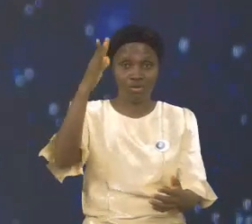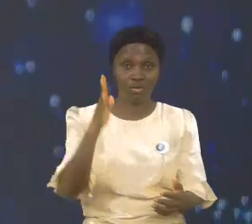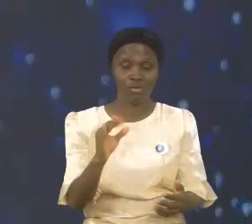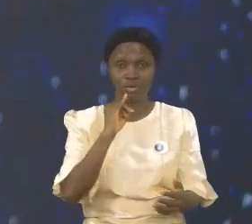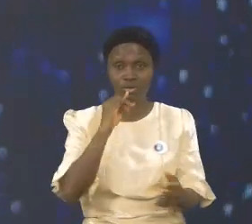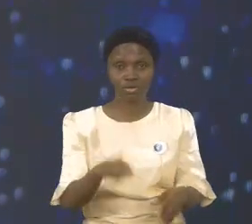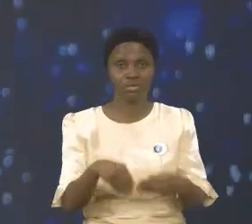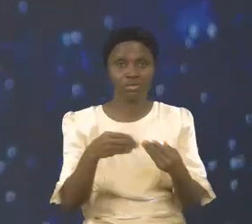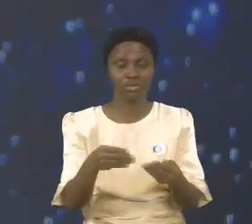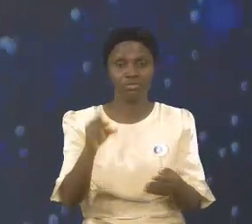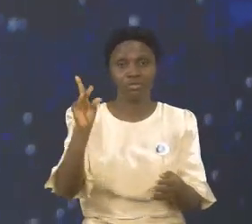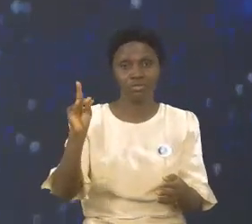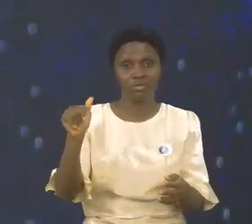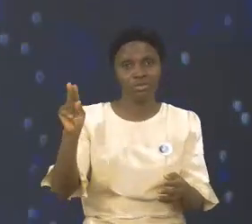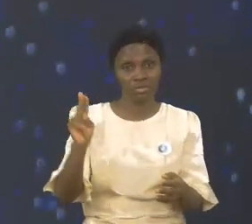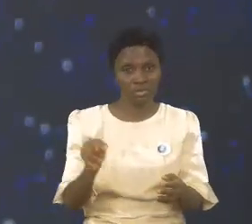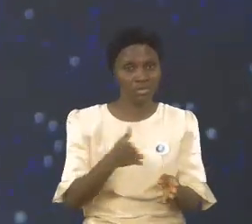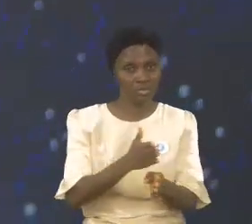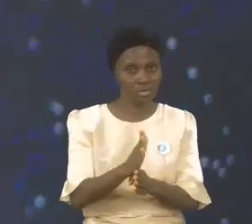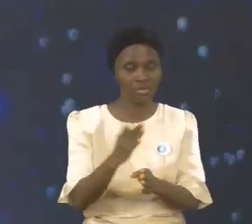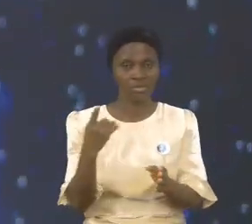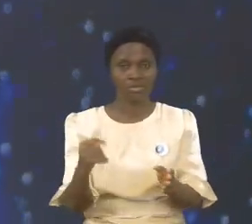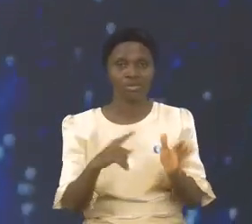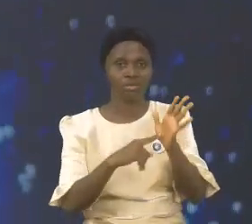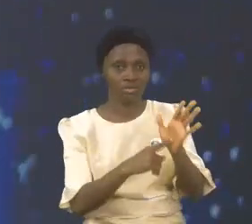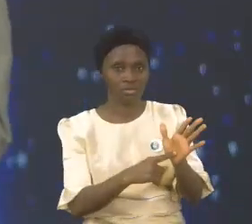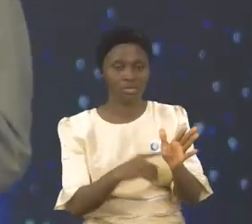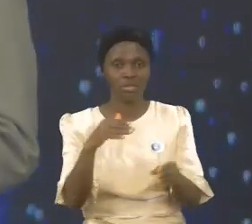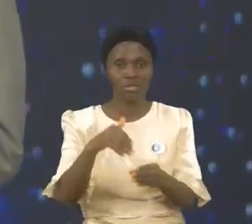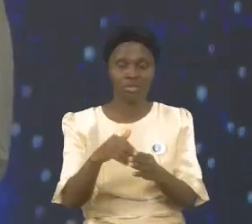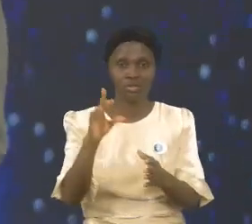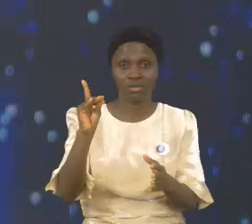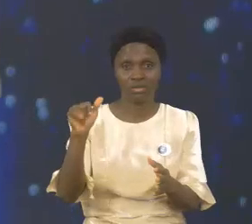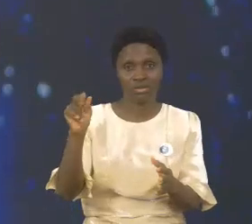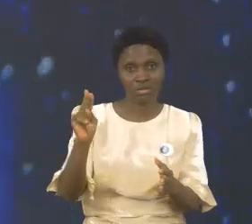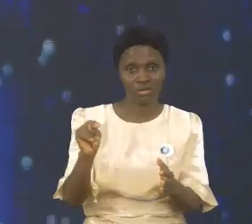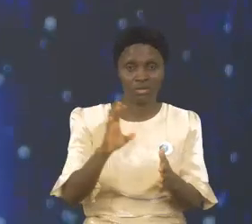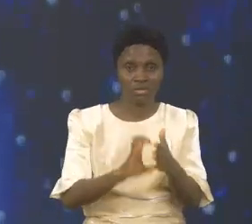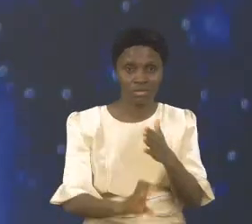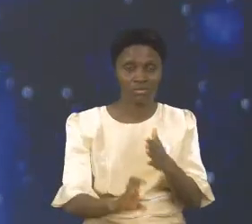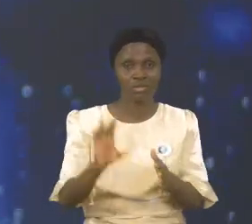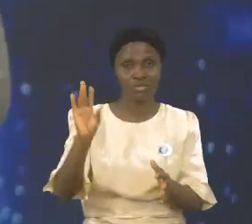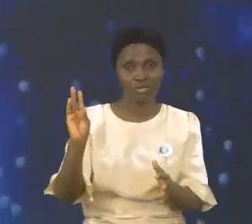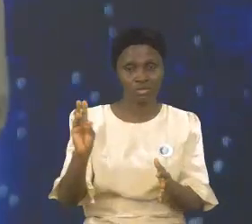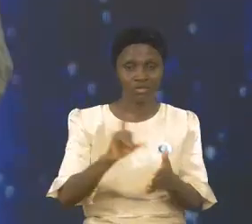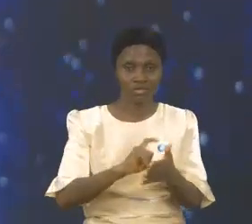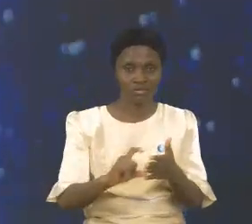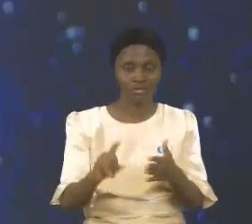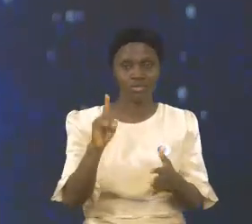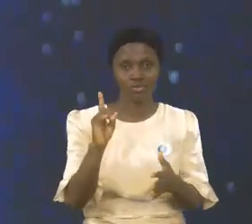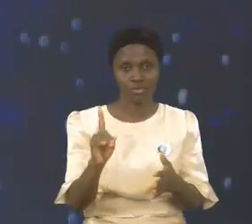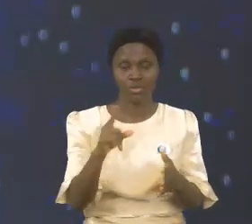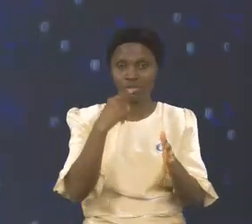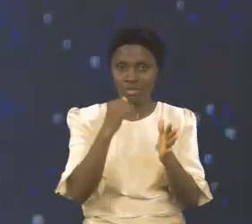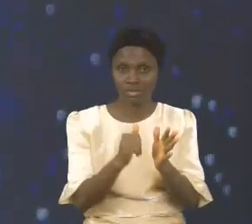the revelation. And as we come to Daniel chapter 7, and we're reading from verse 1, it says,